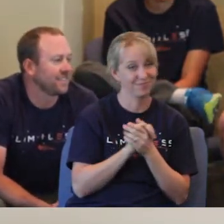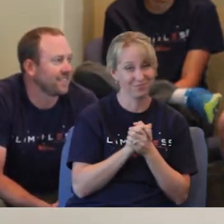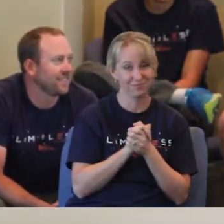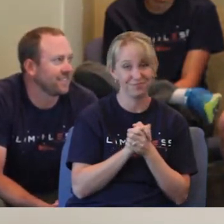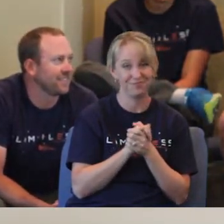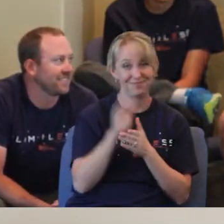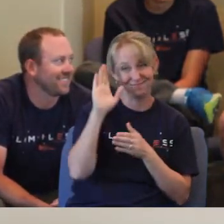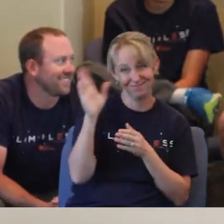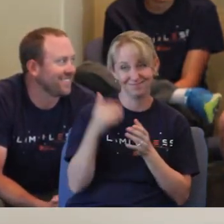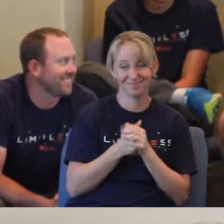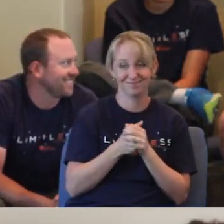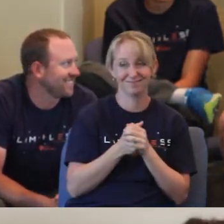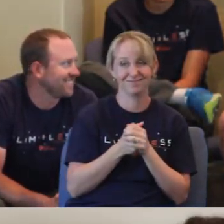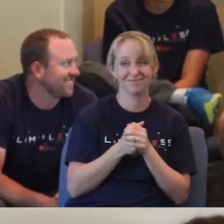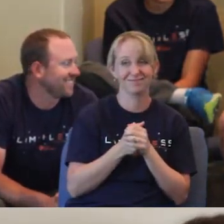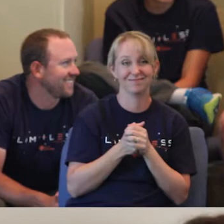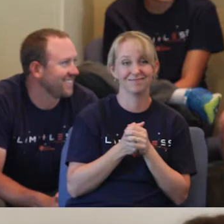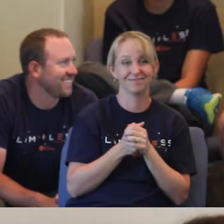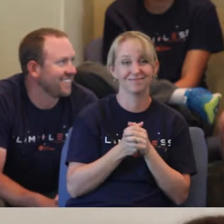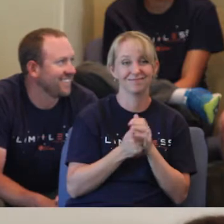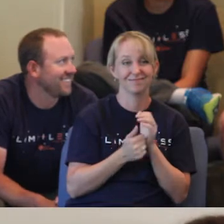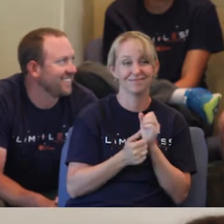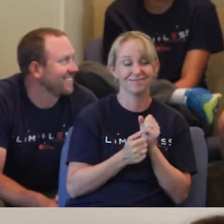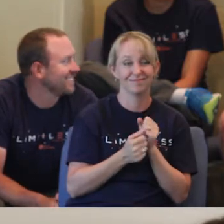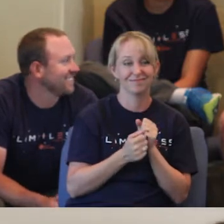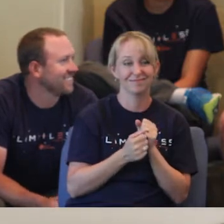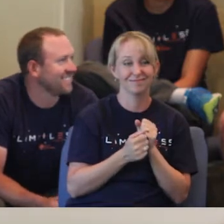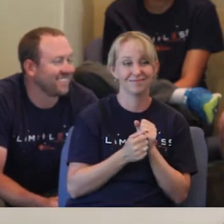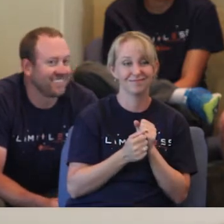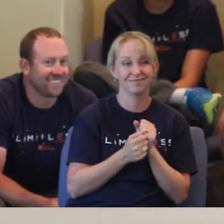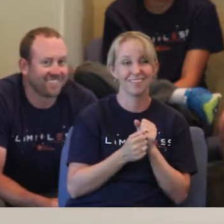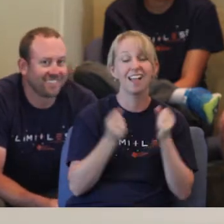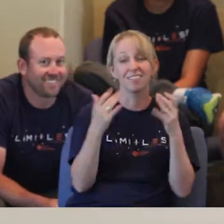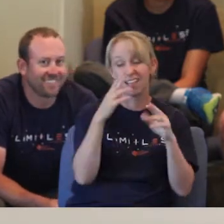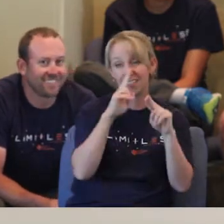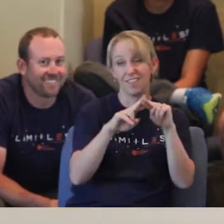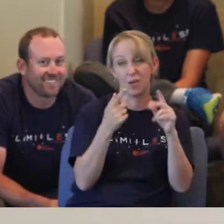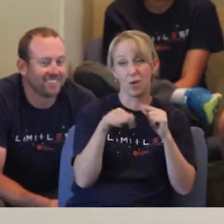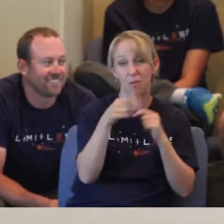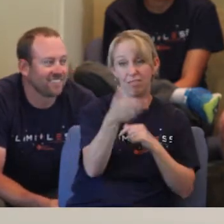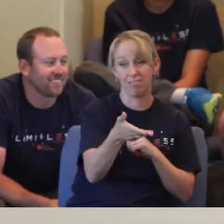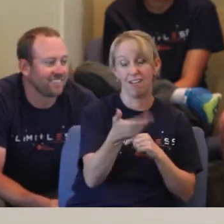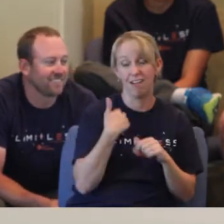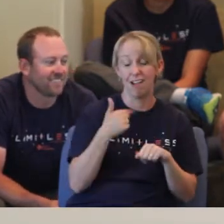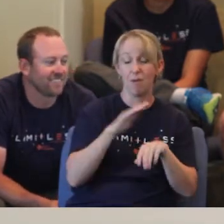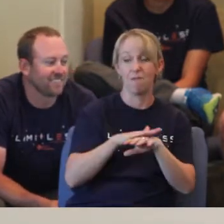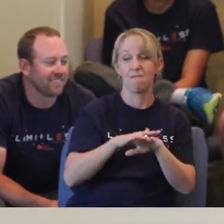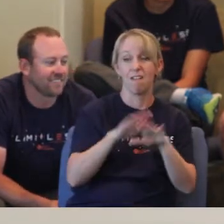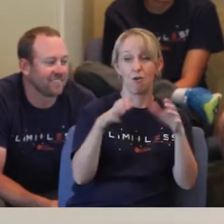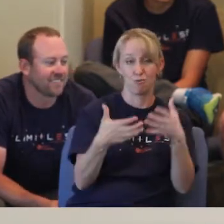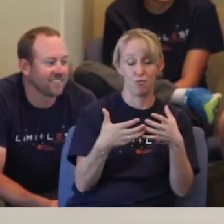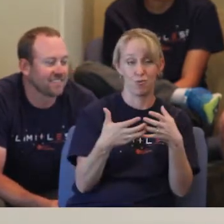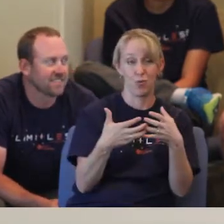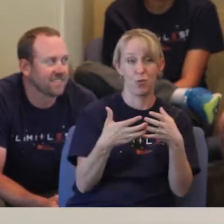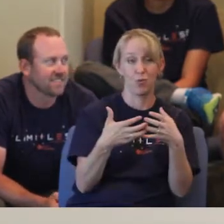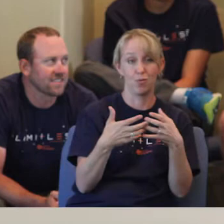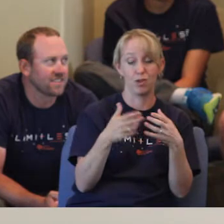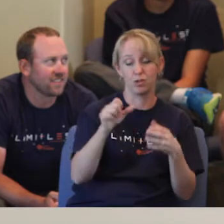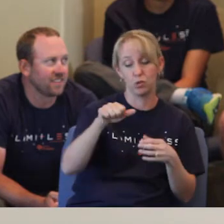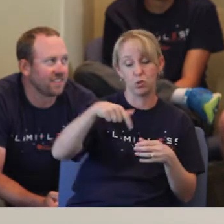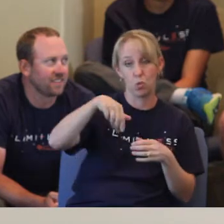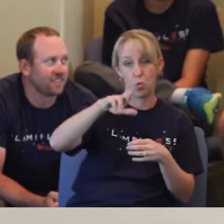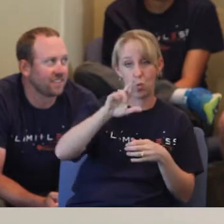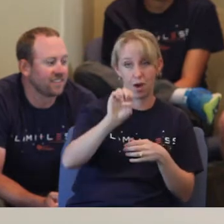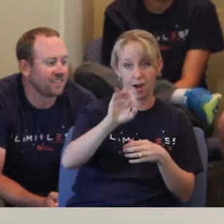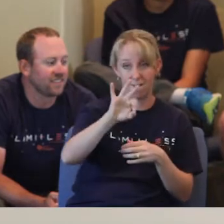So, hi. I had loads of fun when we were up there. I was on a crew, and we were square feet.